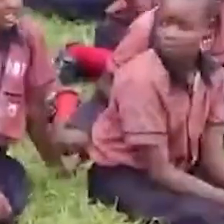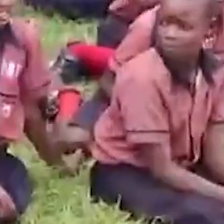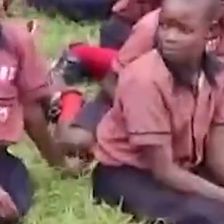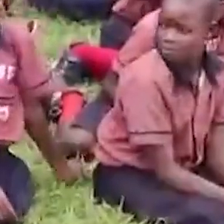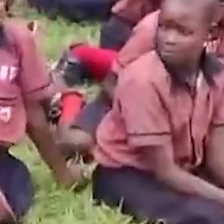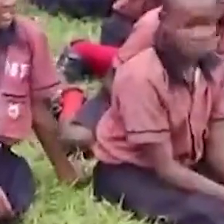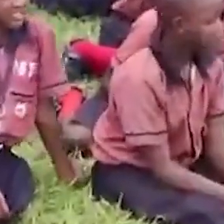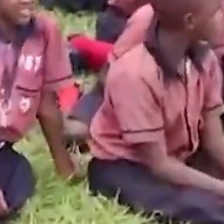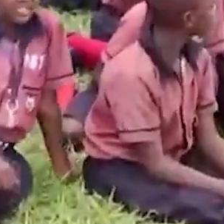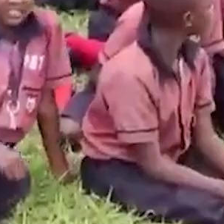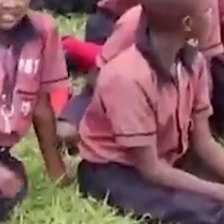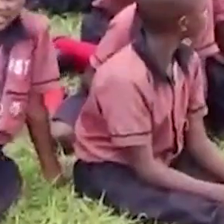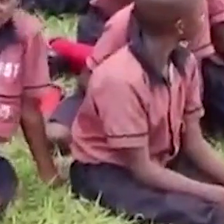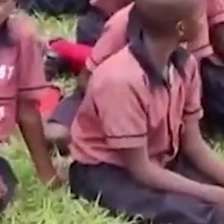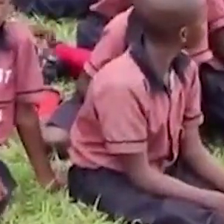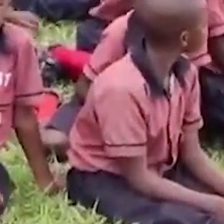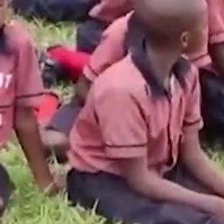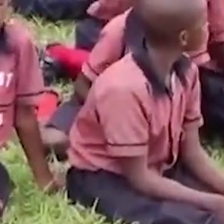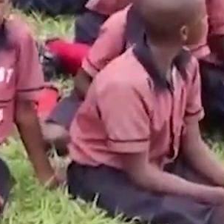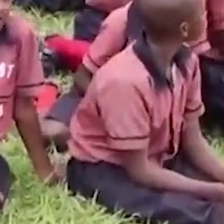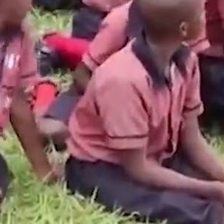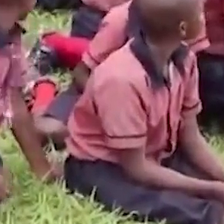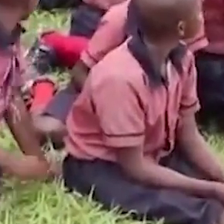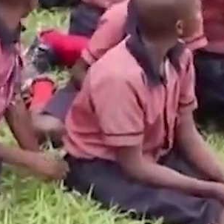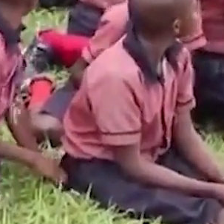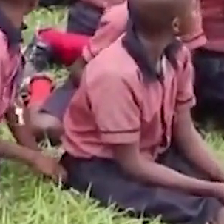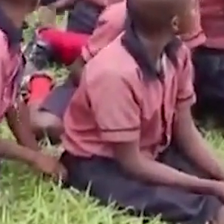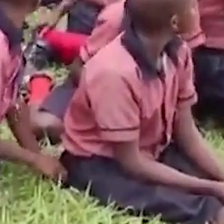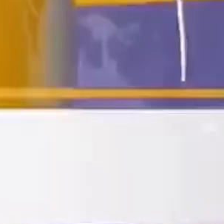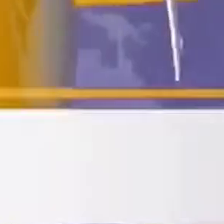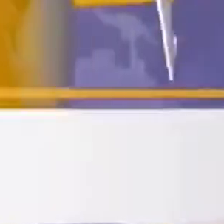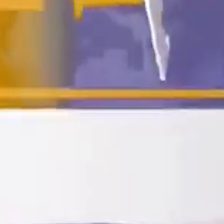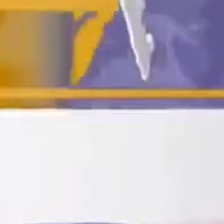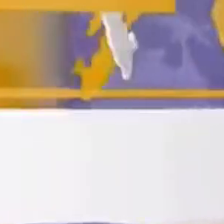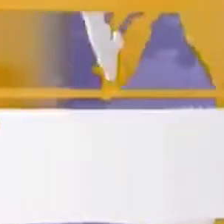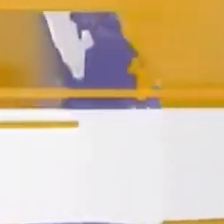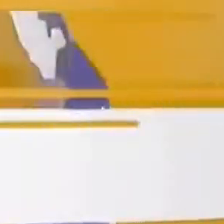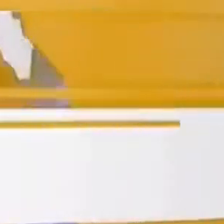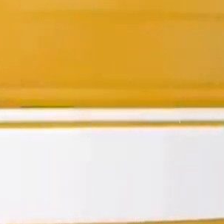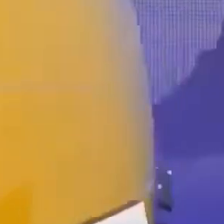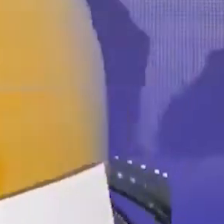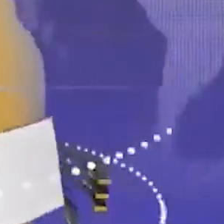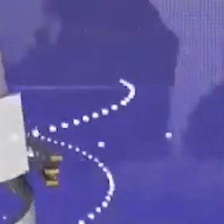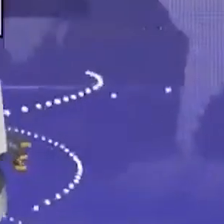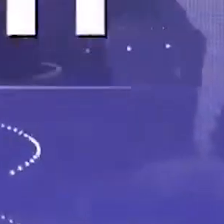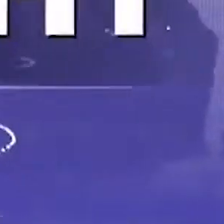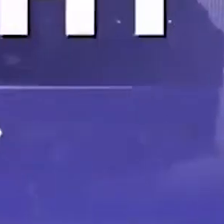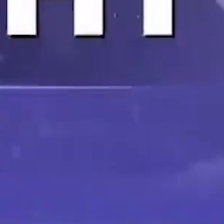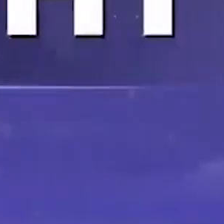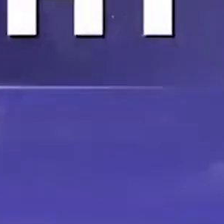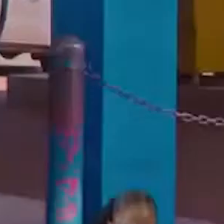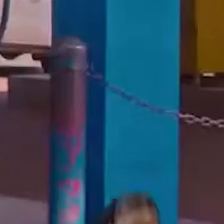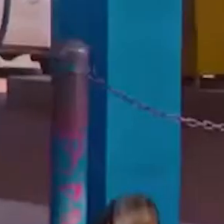citizenry. Wadulo Arnold Mark, UBC News.